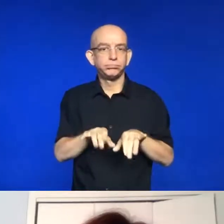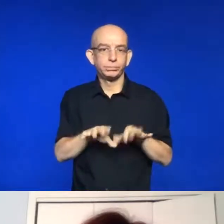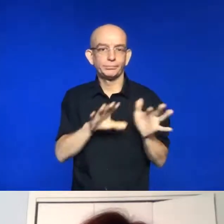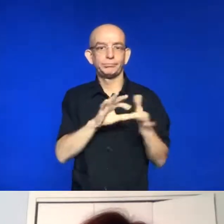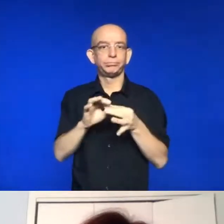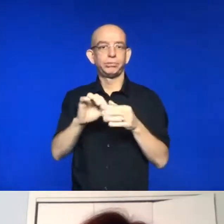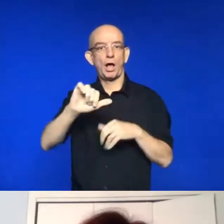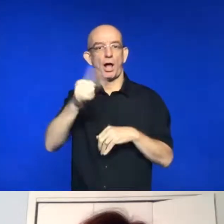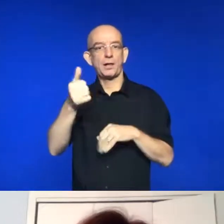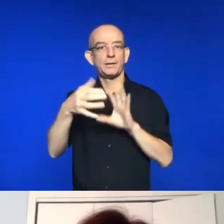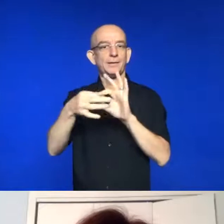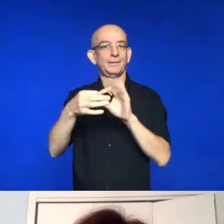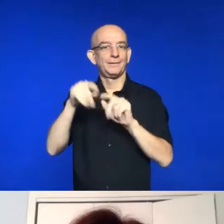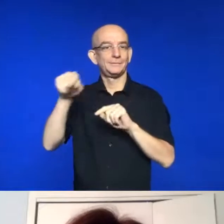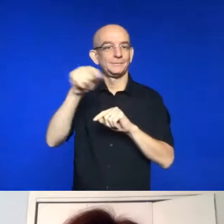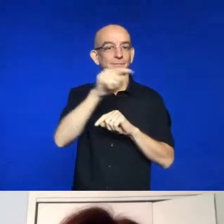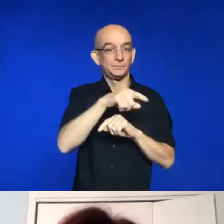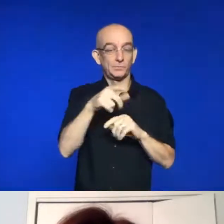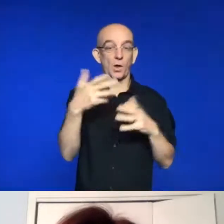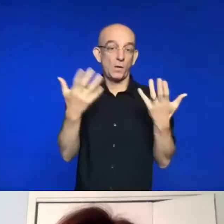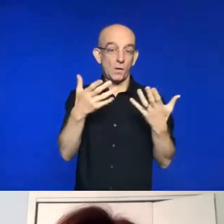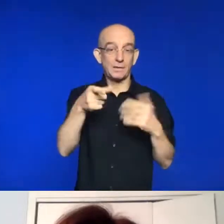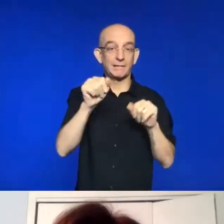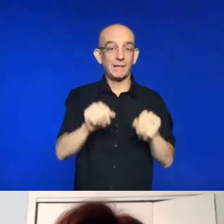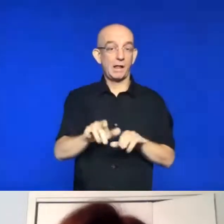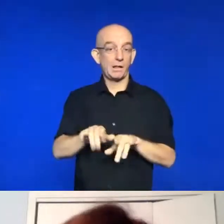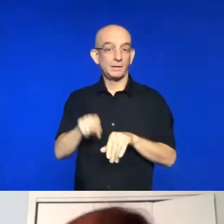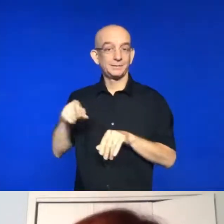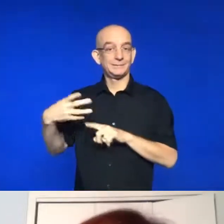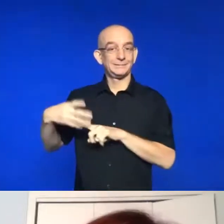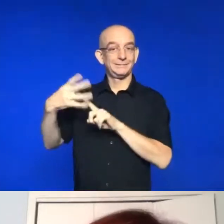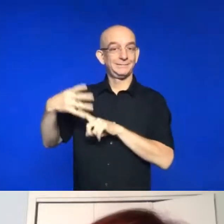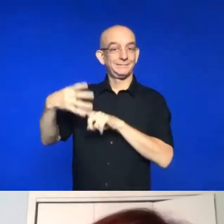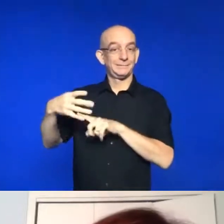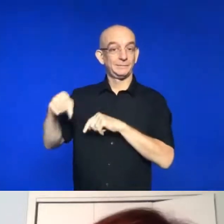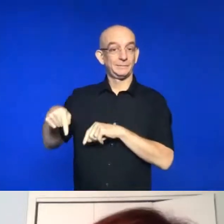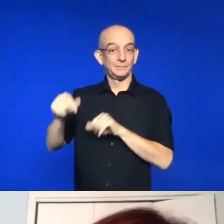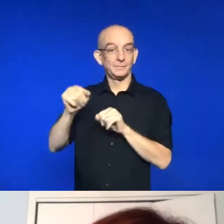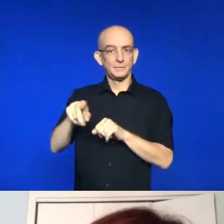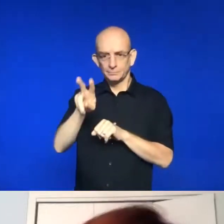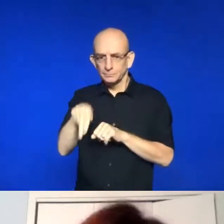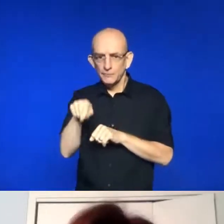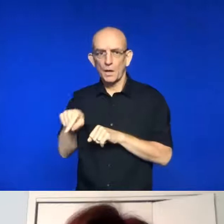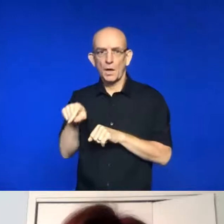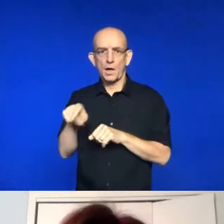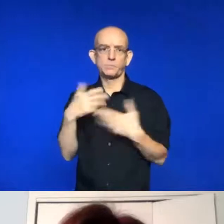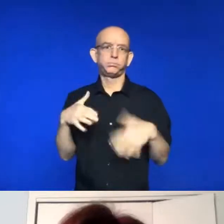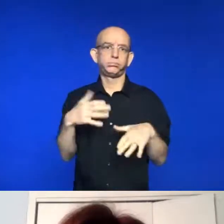other resources, they can find them, because there are a number of very valuable resources